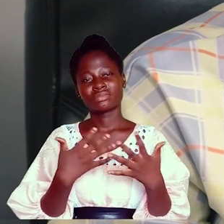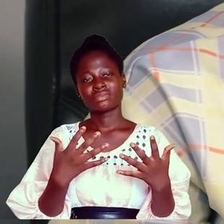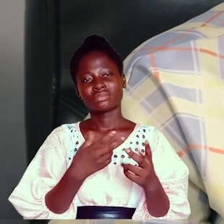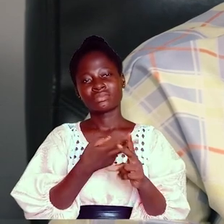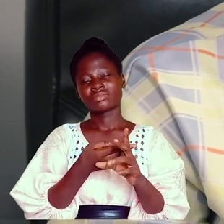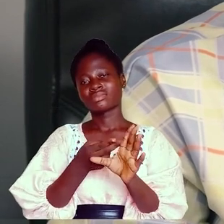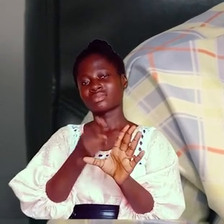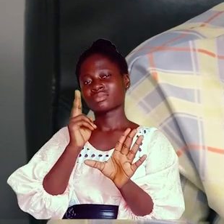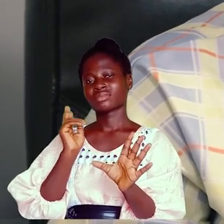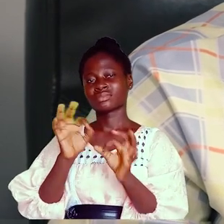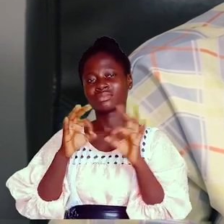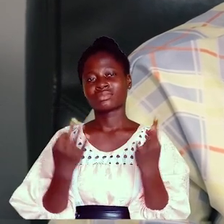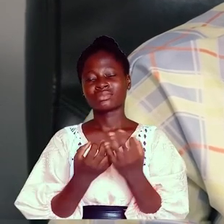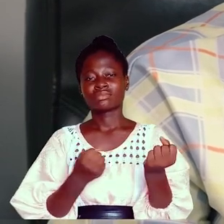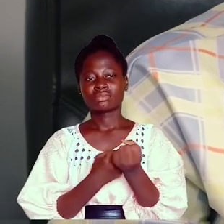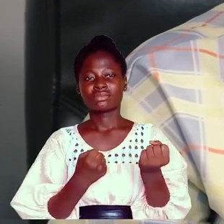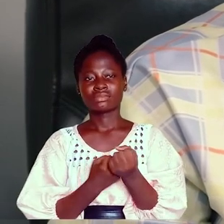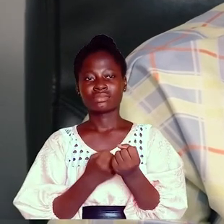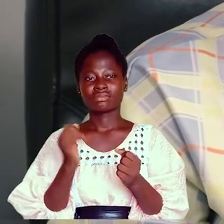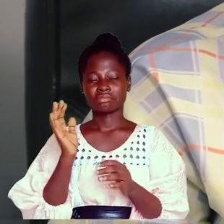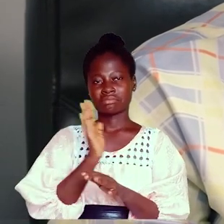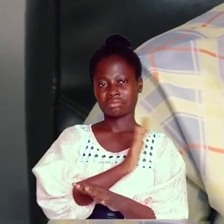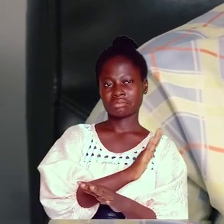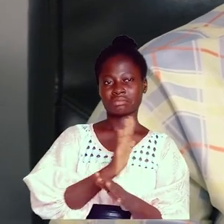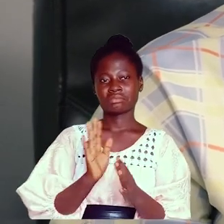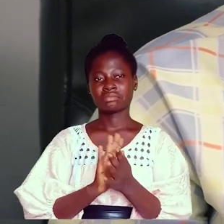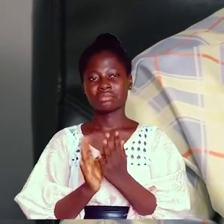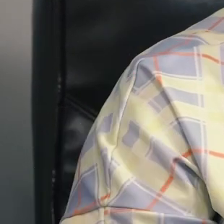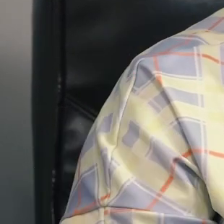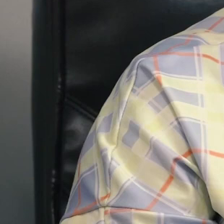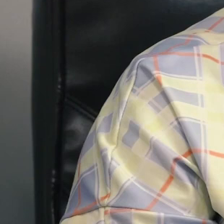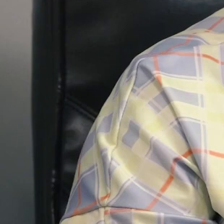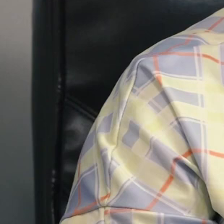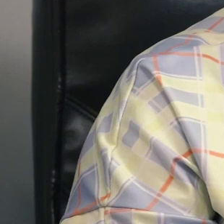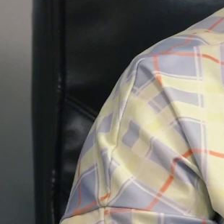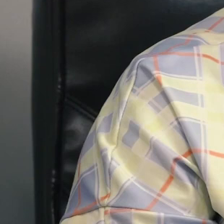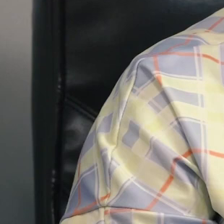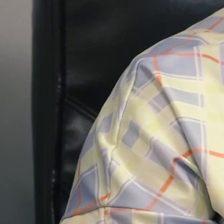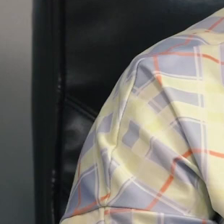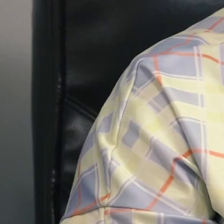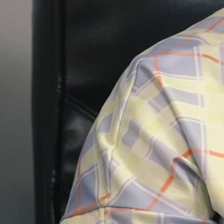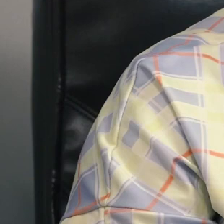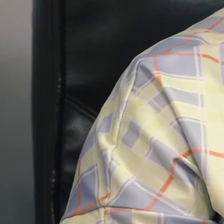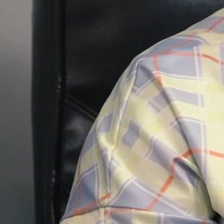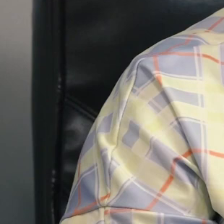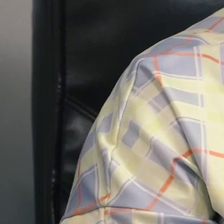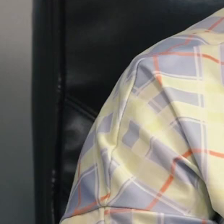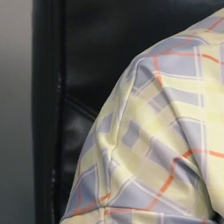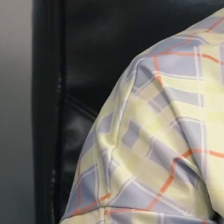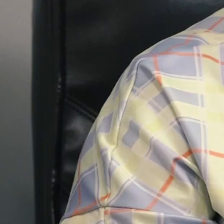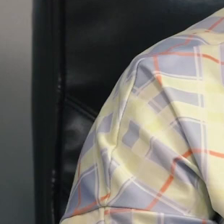there will be a withdrawal of family support or neglect by the family. Doris Indebugri, Program